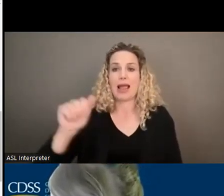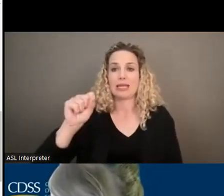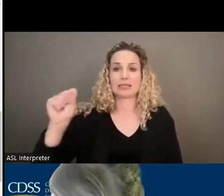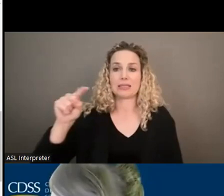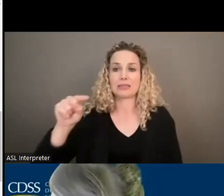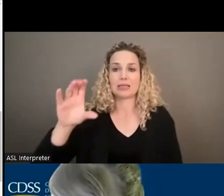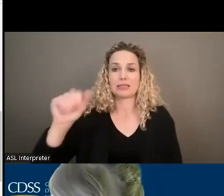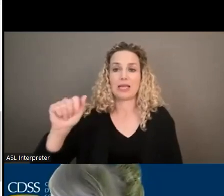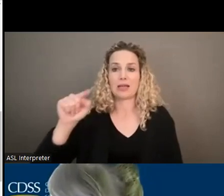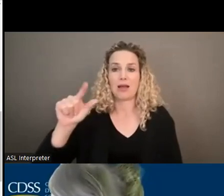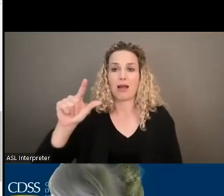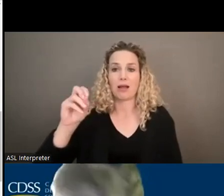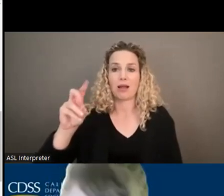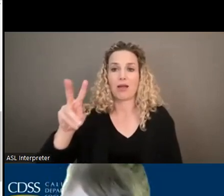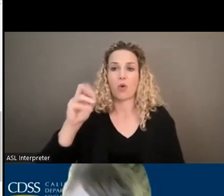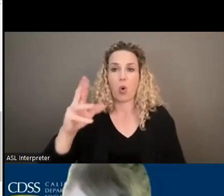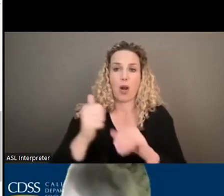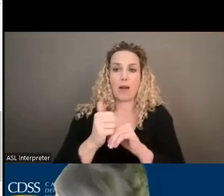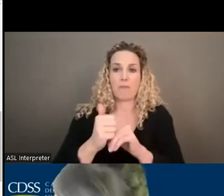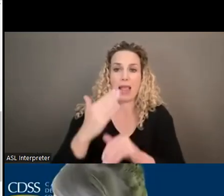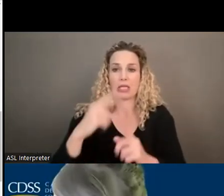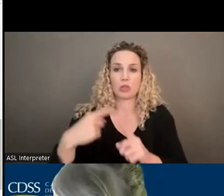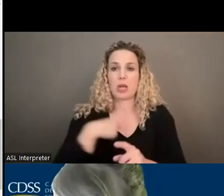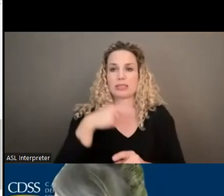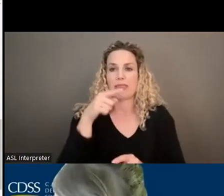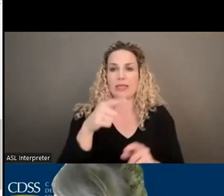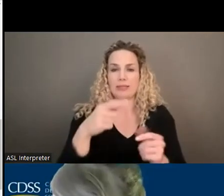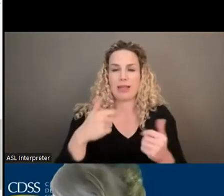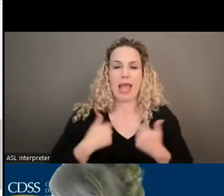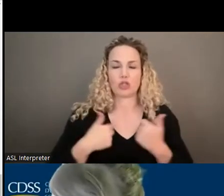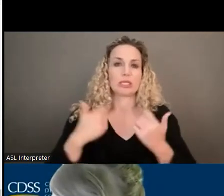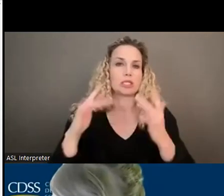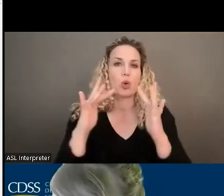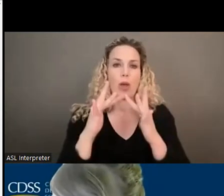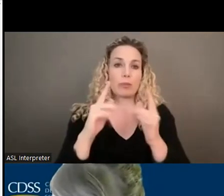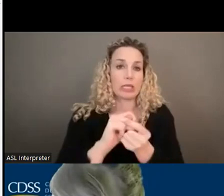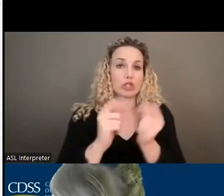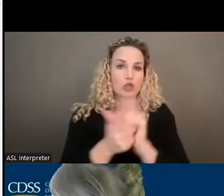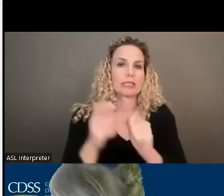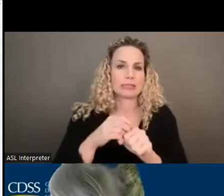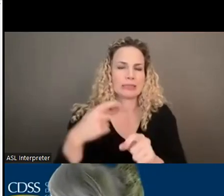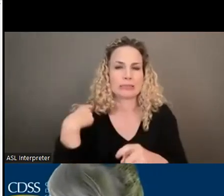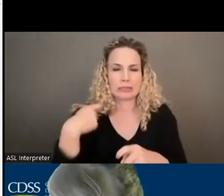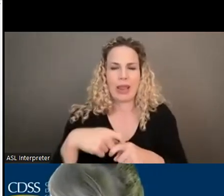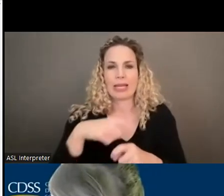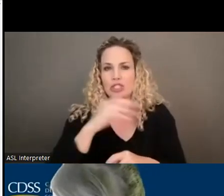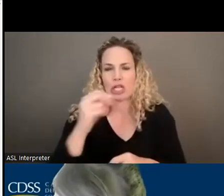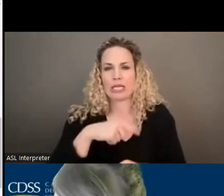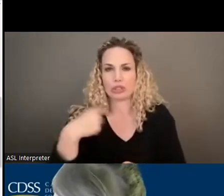ccpb@dss.ca.gov or mail it to us at this address. The webpage is also translated into Spanish and